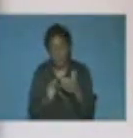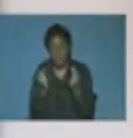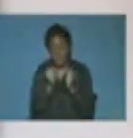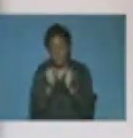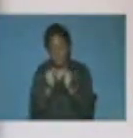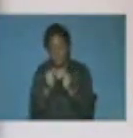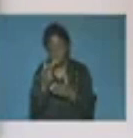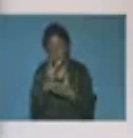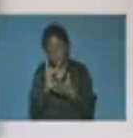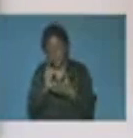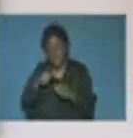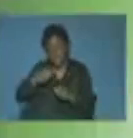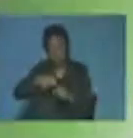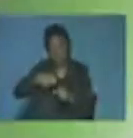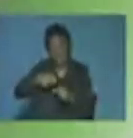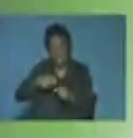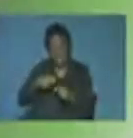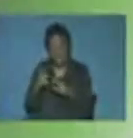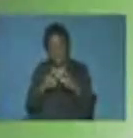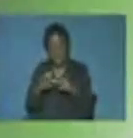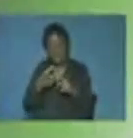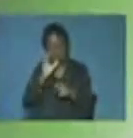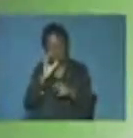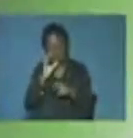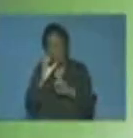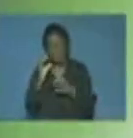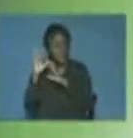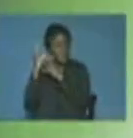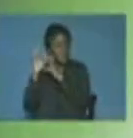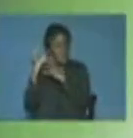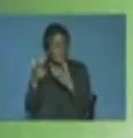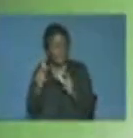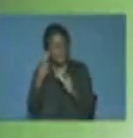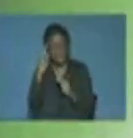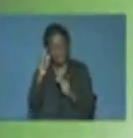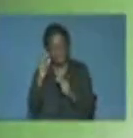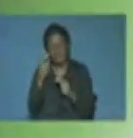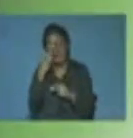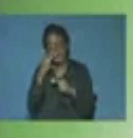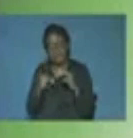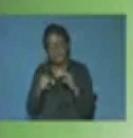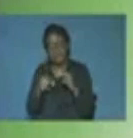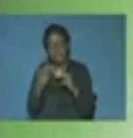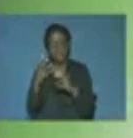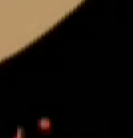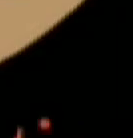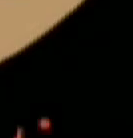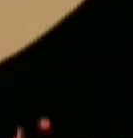coconuts allow for a comfortable, authentic cultural experience that's more fun than the roadside vendors or food